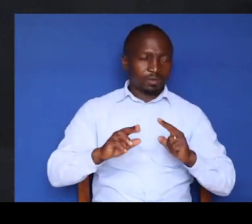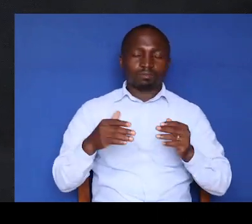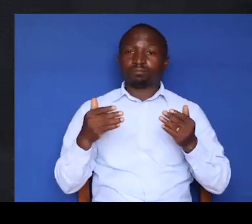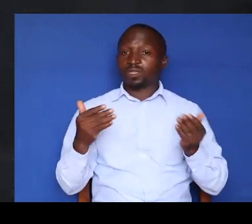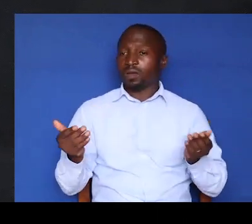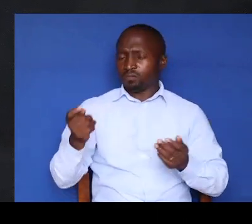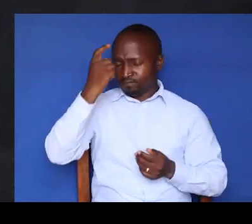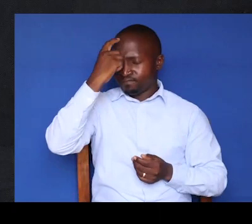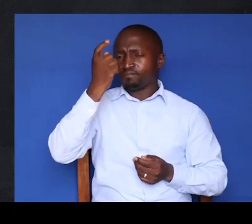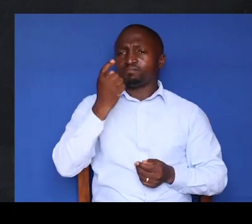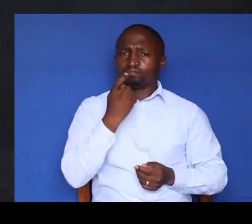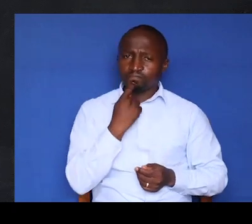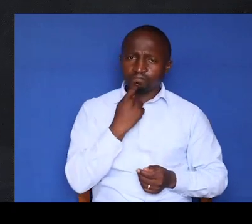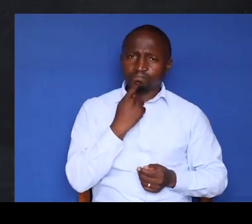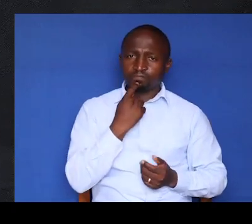ask yourself,